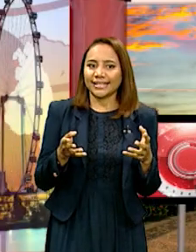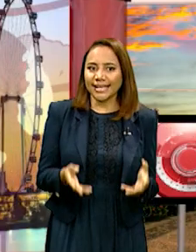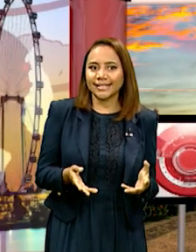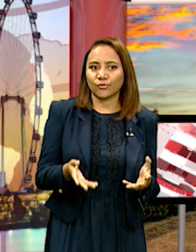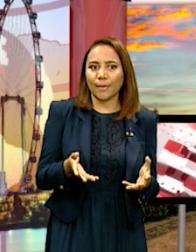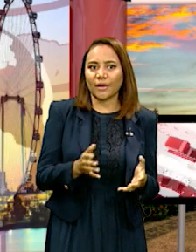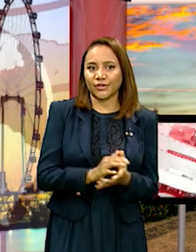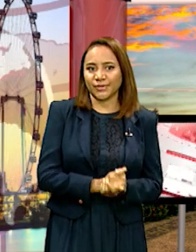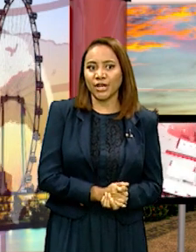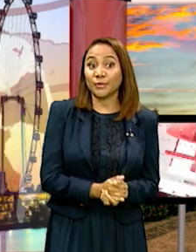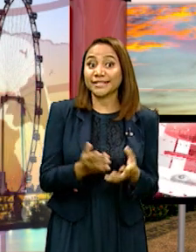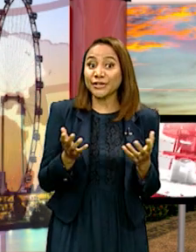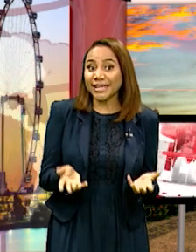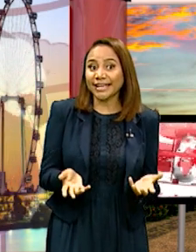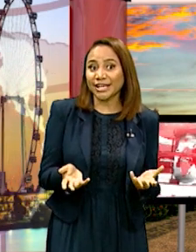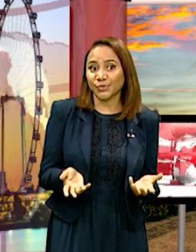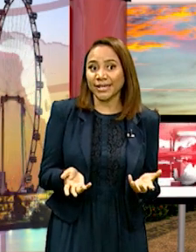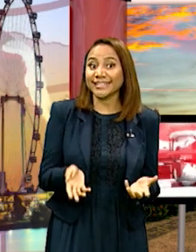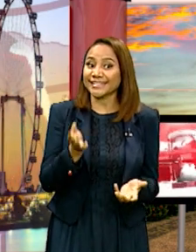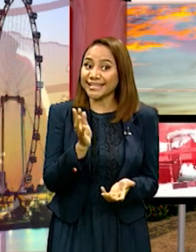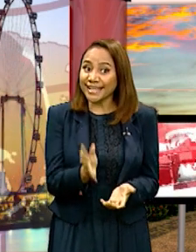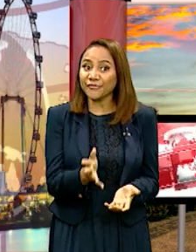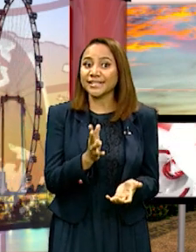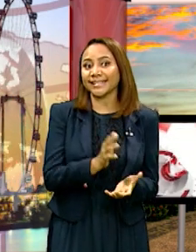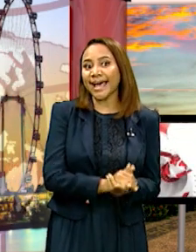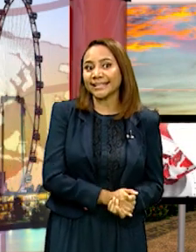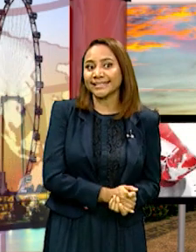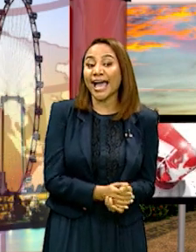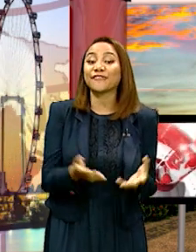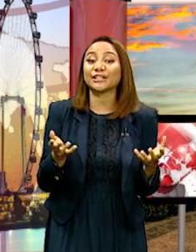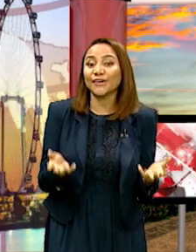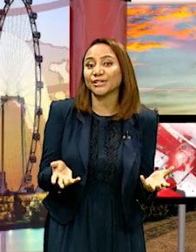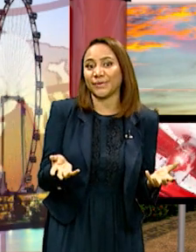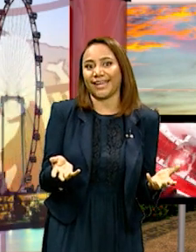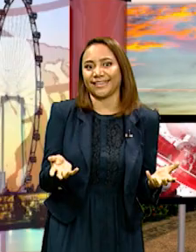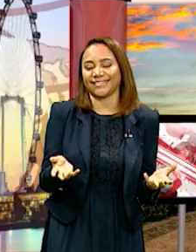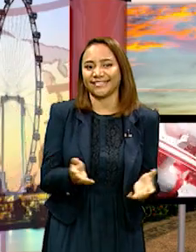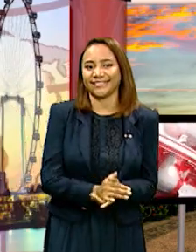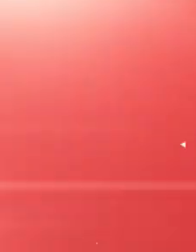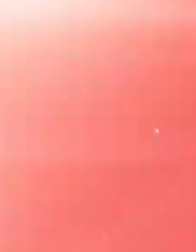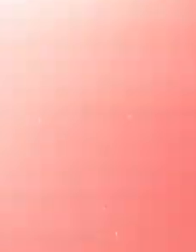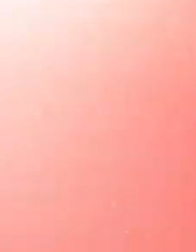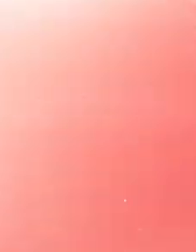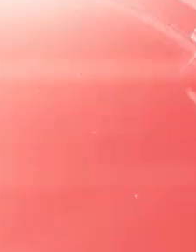And that's the wrap-up for today. We will see you again next week. Stay safe, stay healthy, have a lovely weekend.